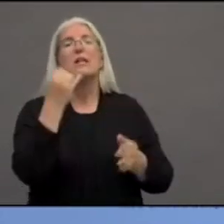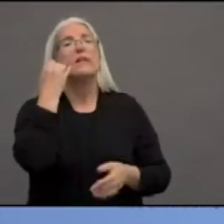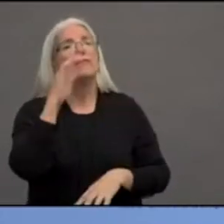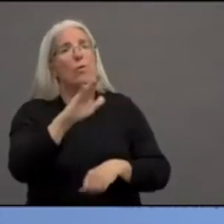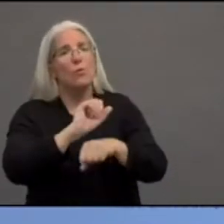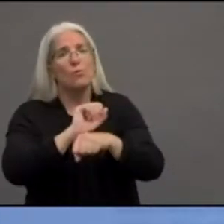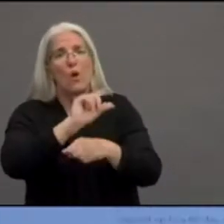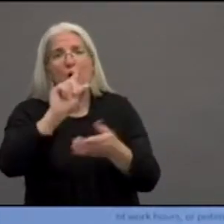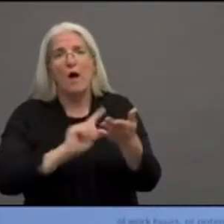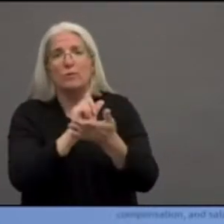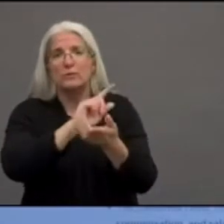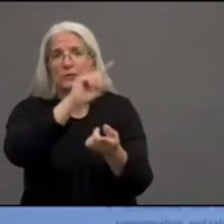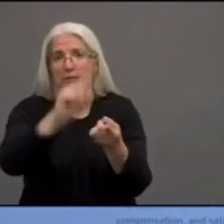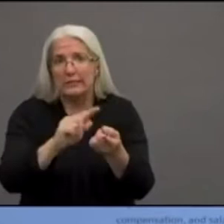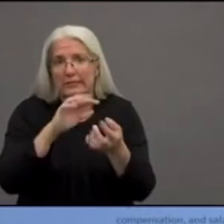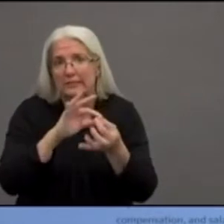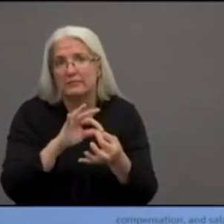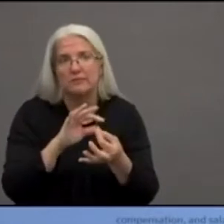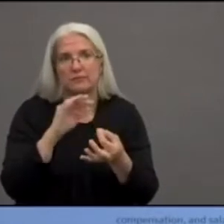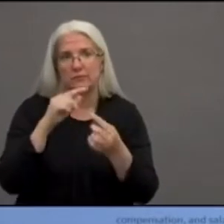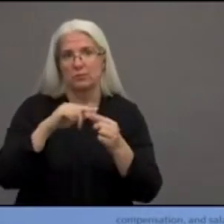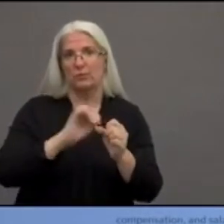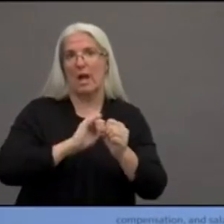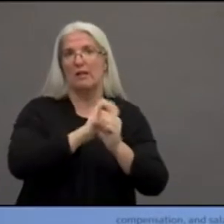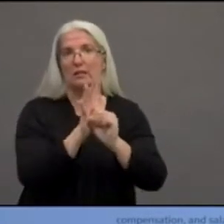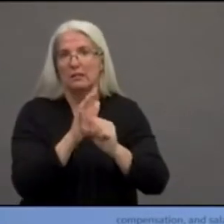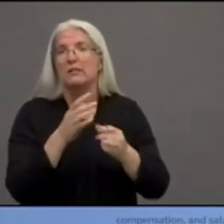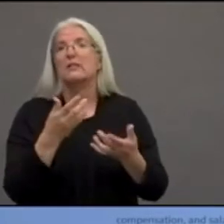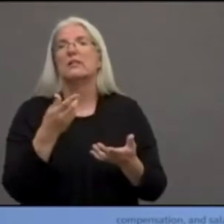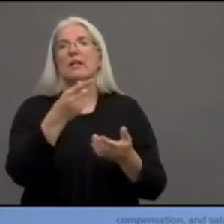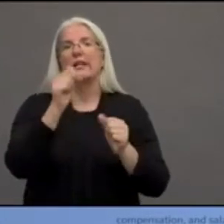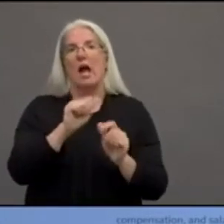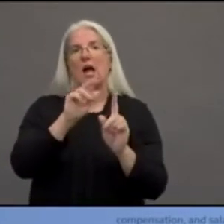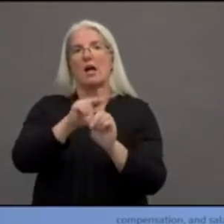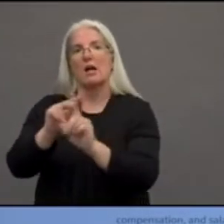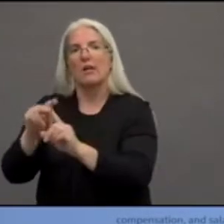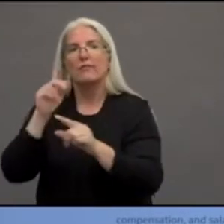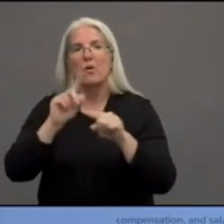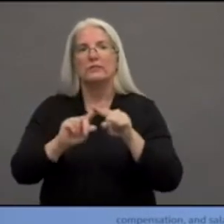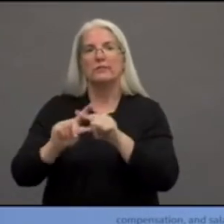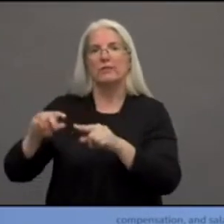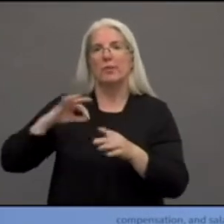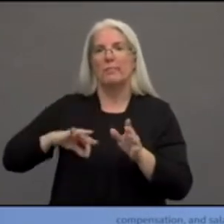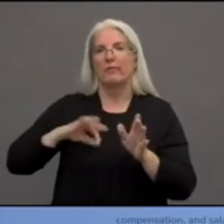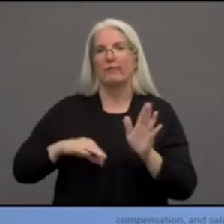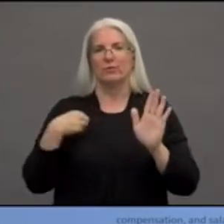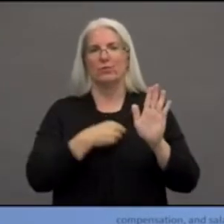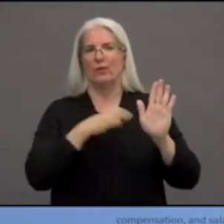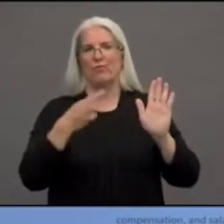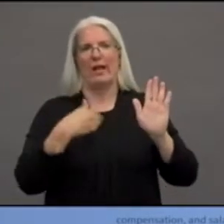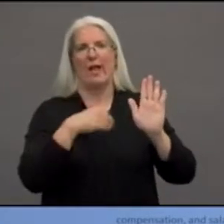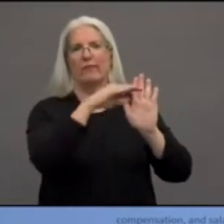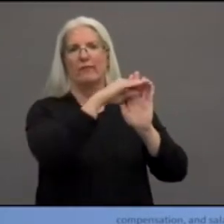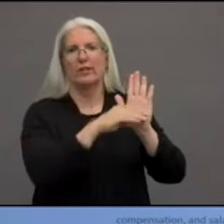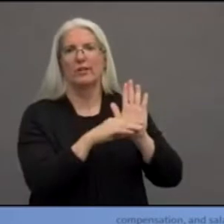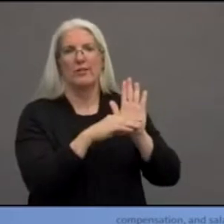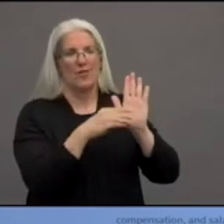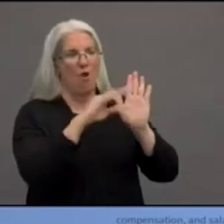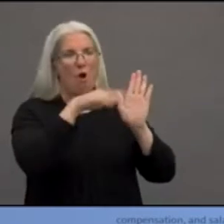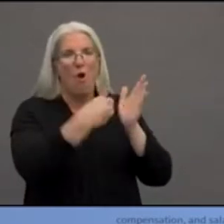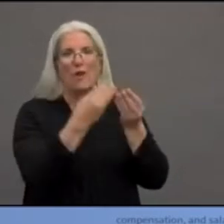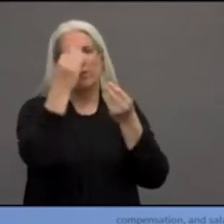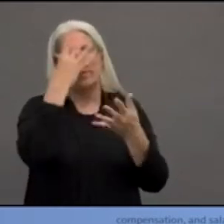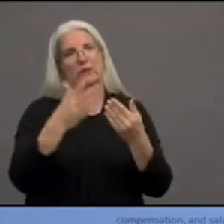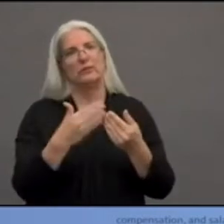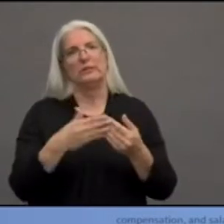to the pandemic, you may be eligible for benefits. So we want to make sure that folks can find that information right here through the county. There's a